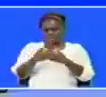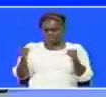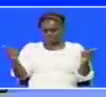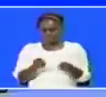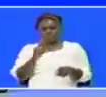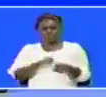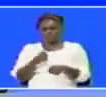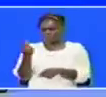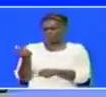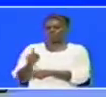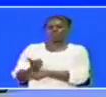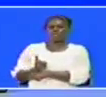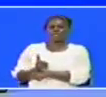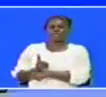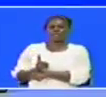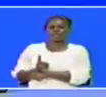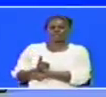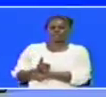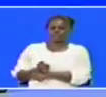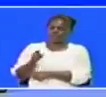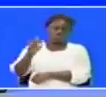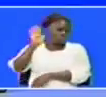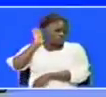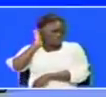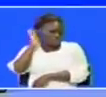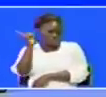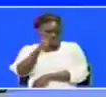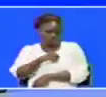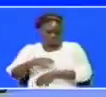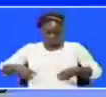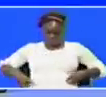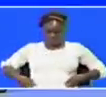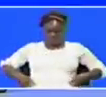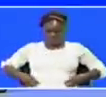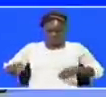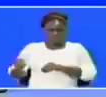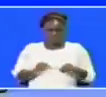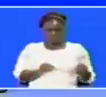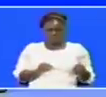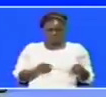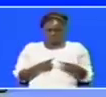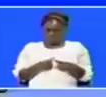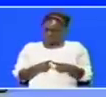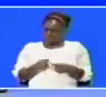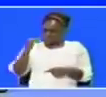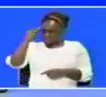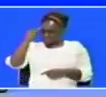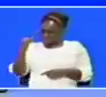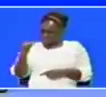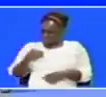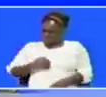just a few minutes. Now, you may have heard of kidney transplants, but now imagine having to